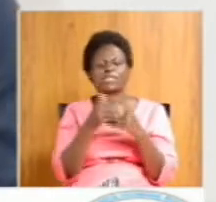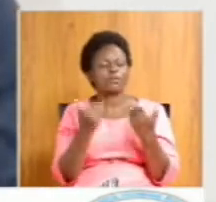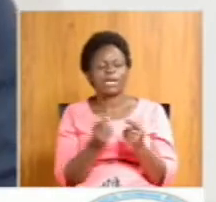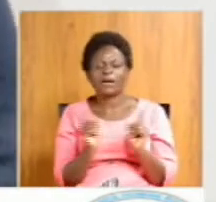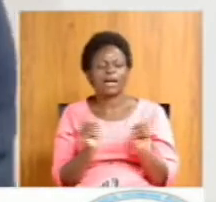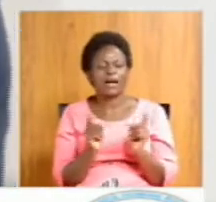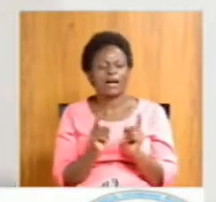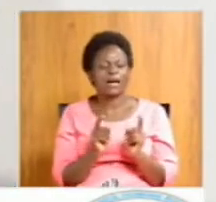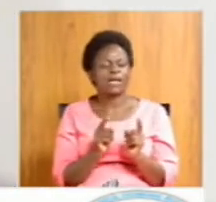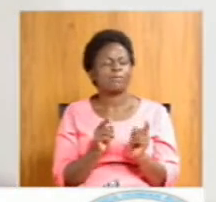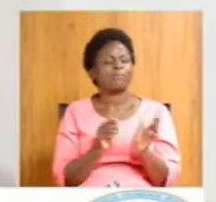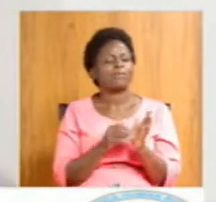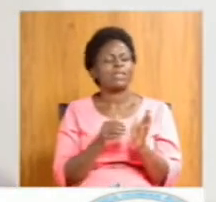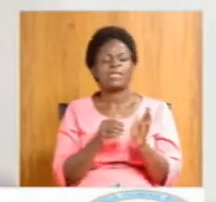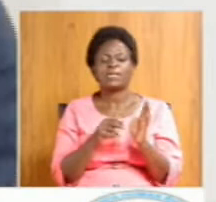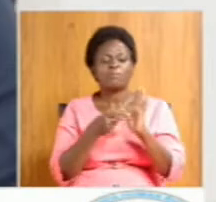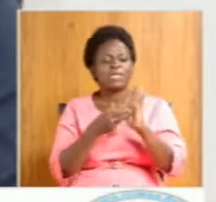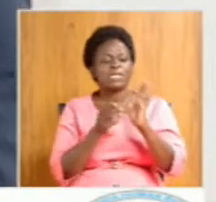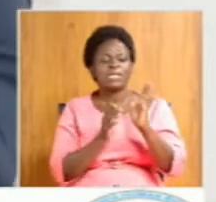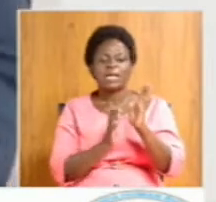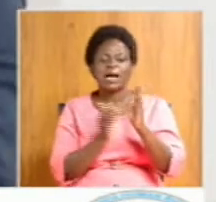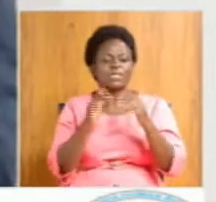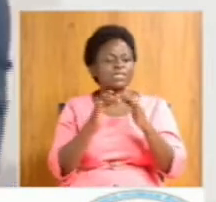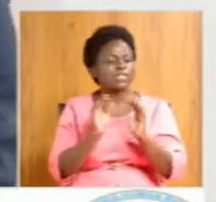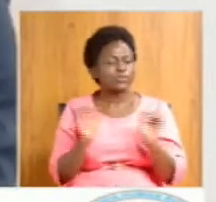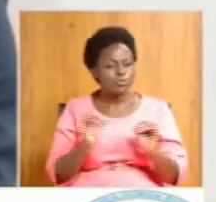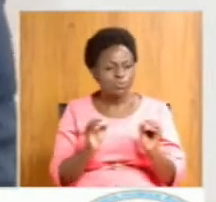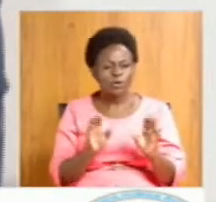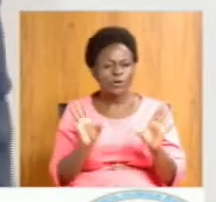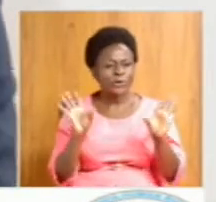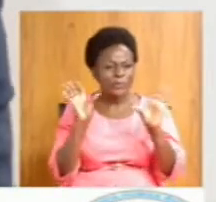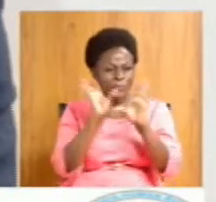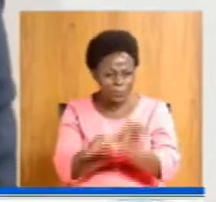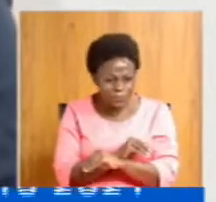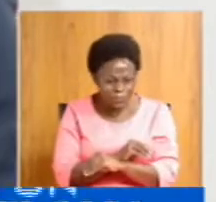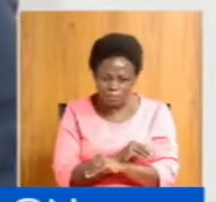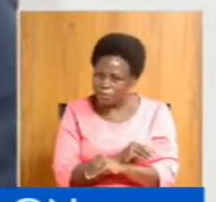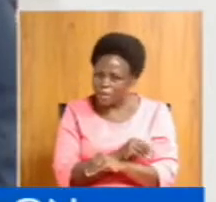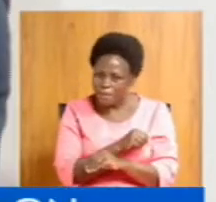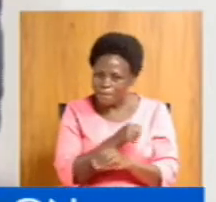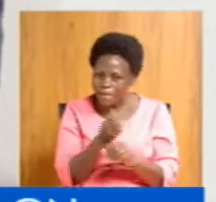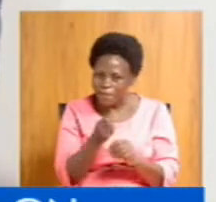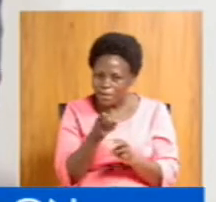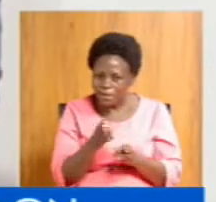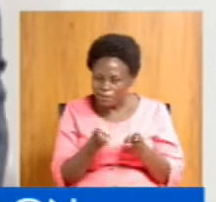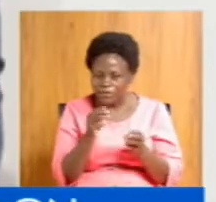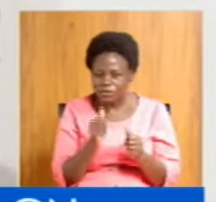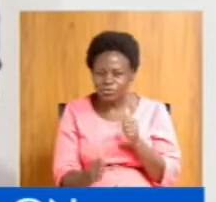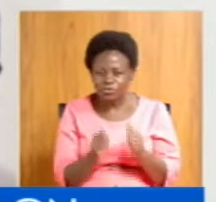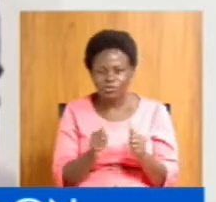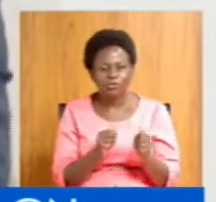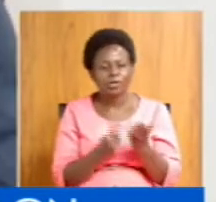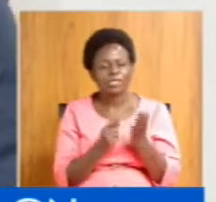moment, there is no access to the Internet in Uganda or there is a blackout. There are so many other channels through which Ugandans